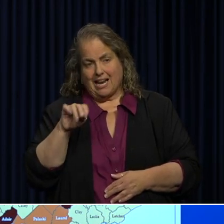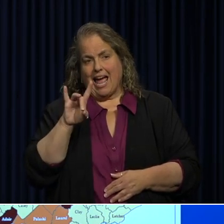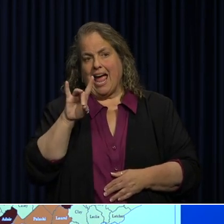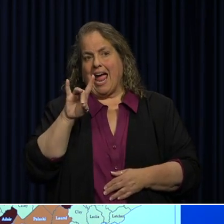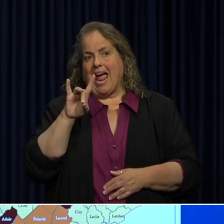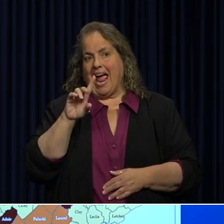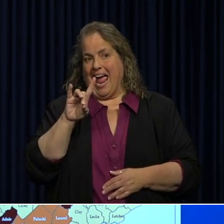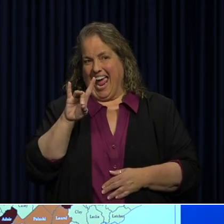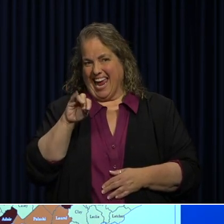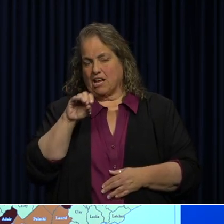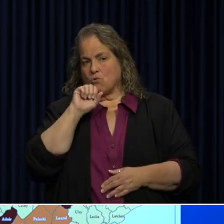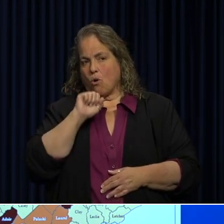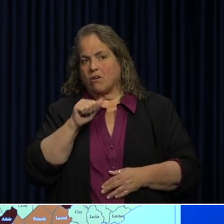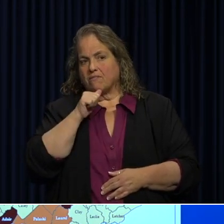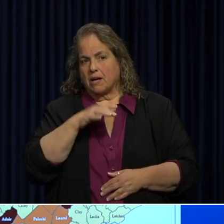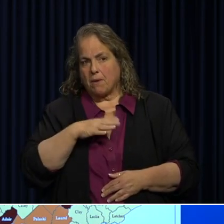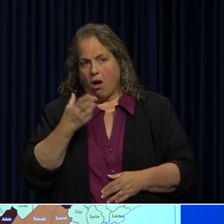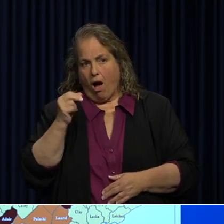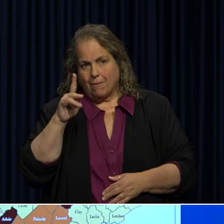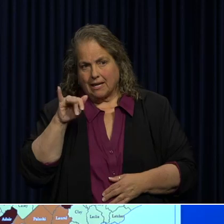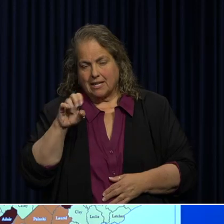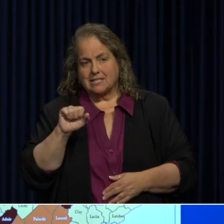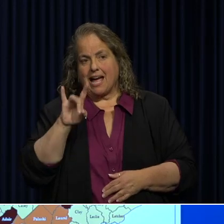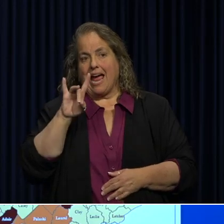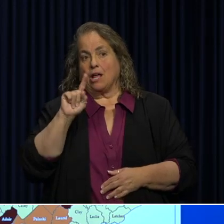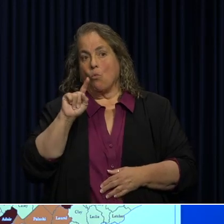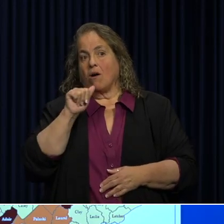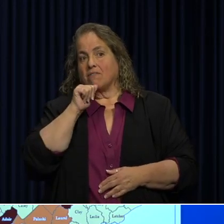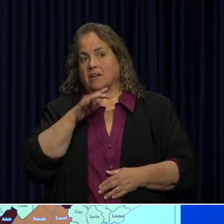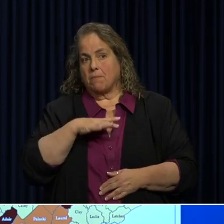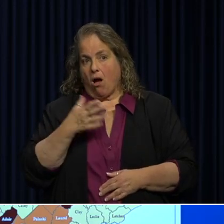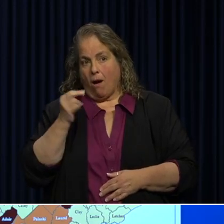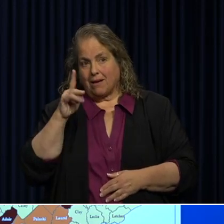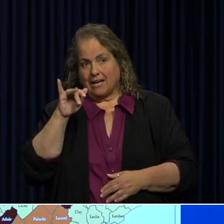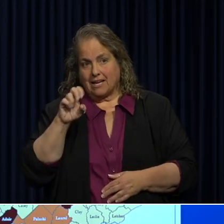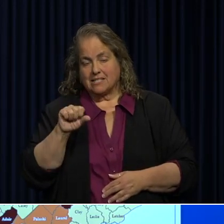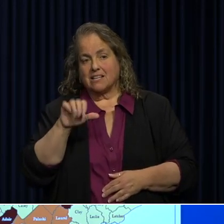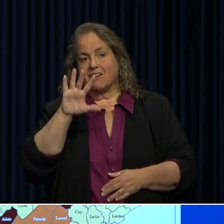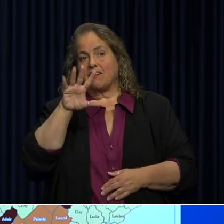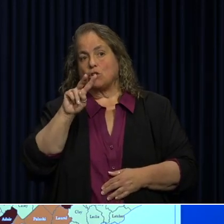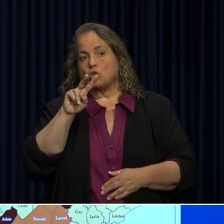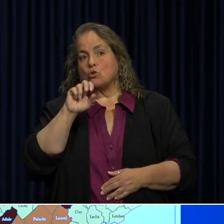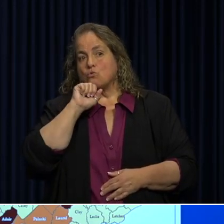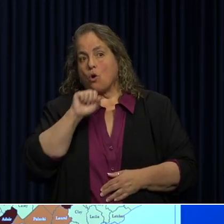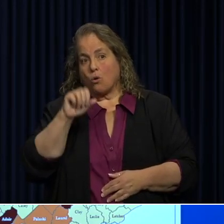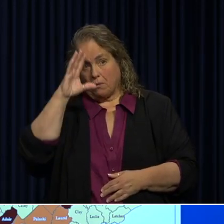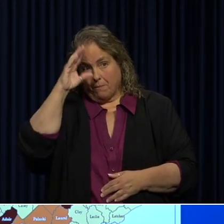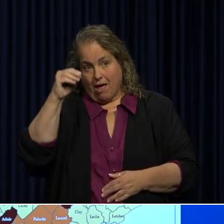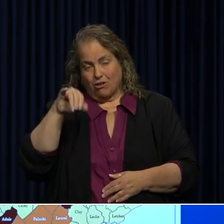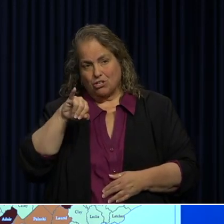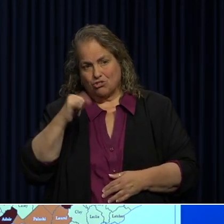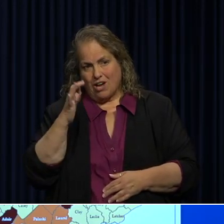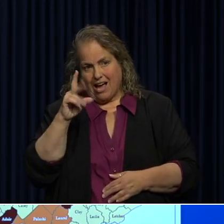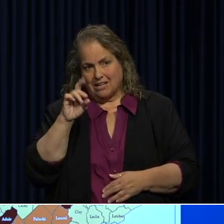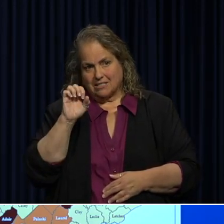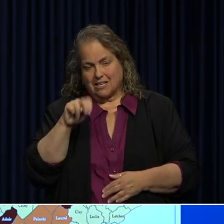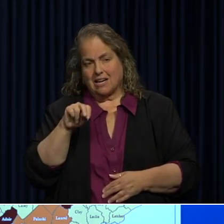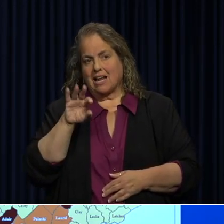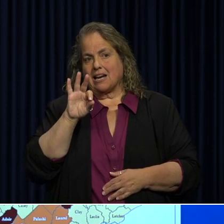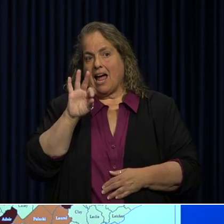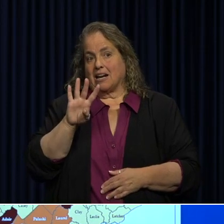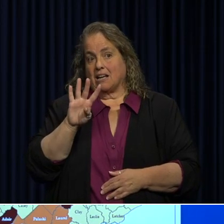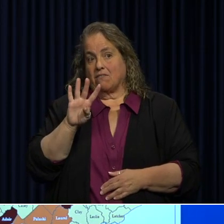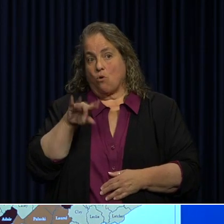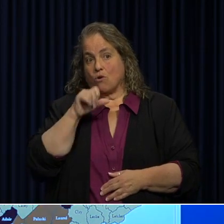in Hopkins, 81-year-old female in Hopkins, a 52-year-old male in Jackson, a 94-year-old female